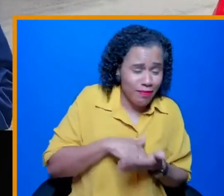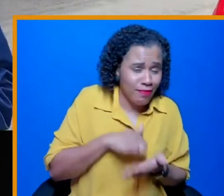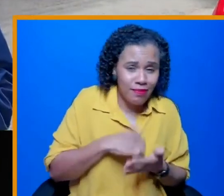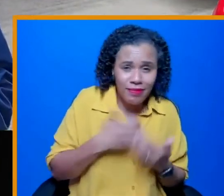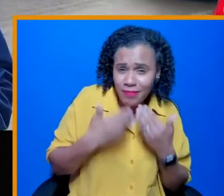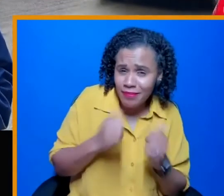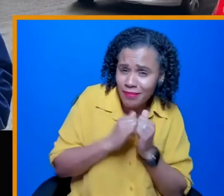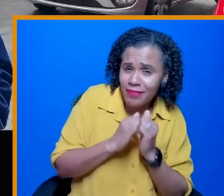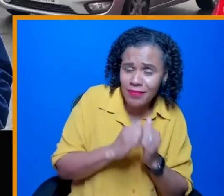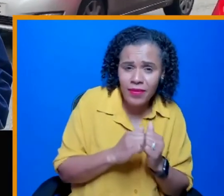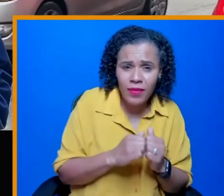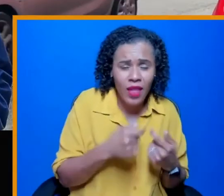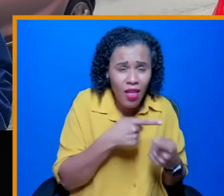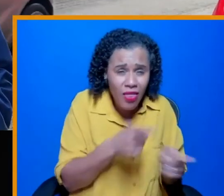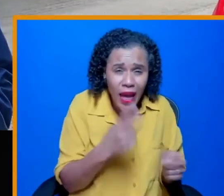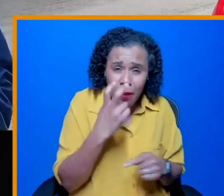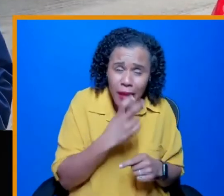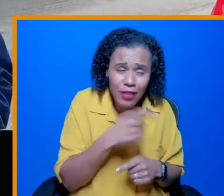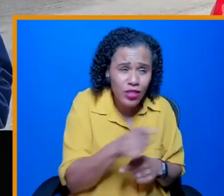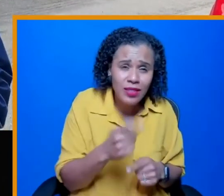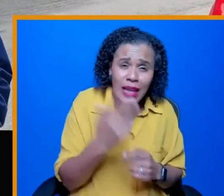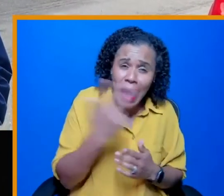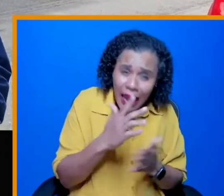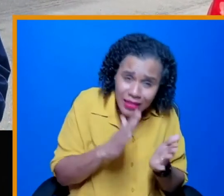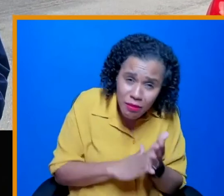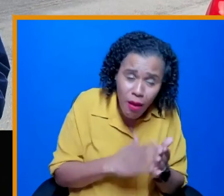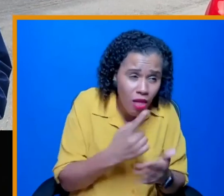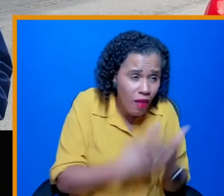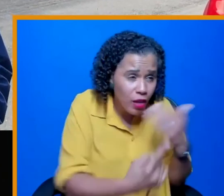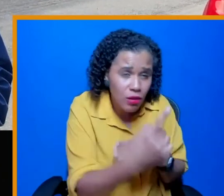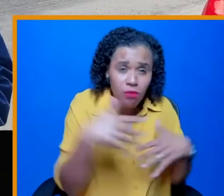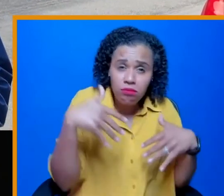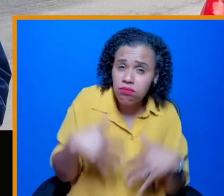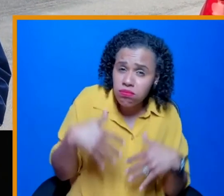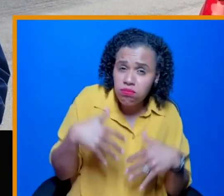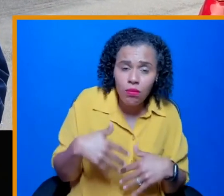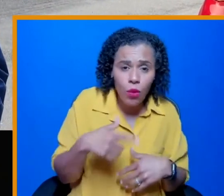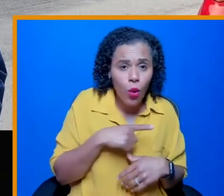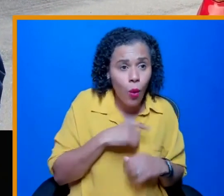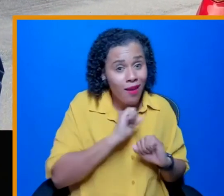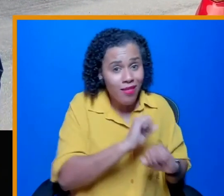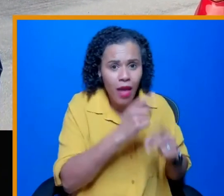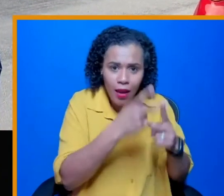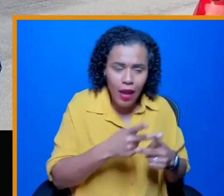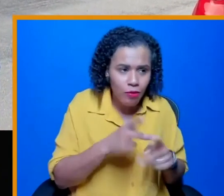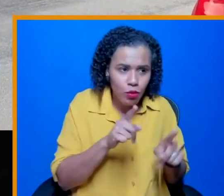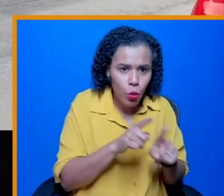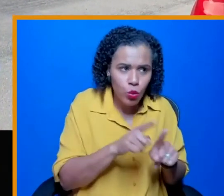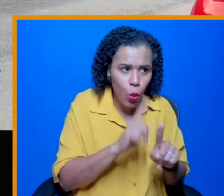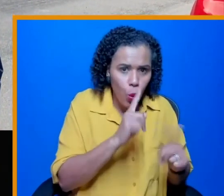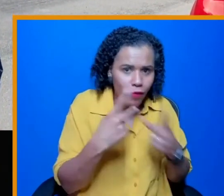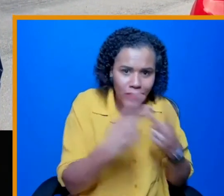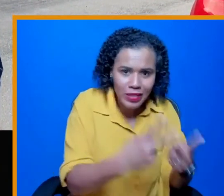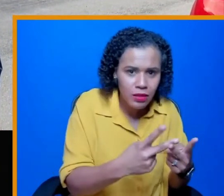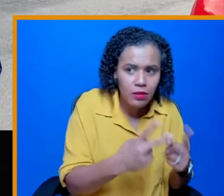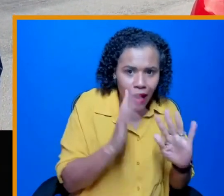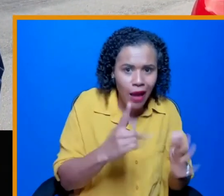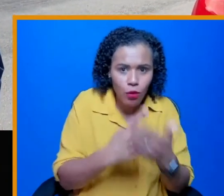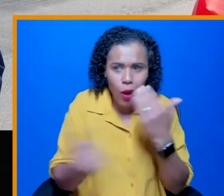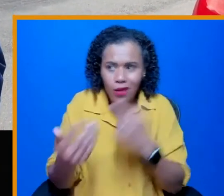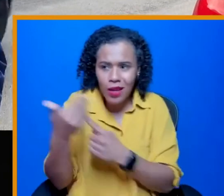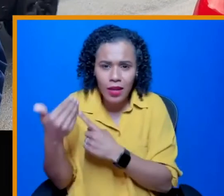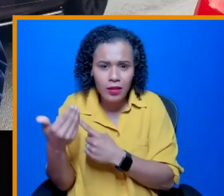that spent almost 18 months in isolation because some of their carers were also having to isolate. And that, for me, showed the